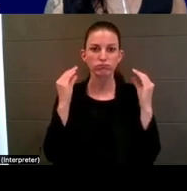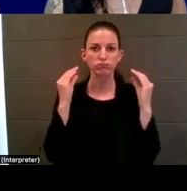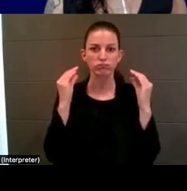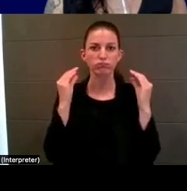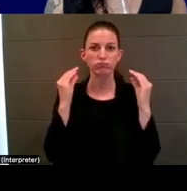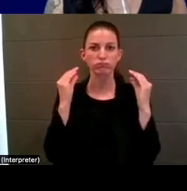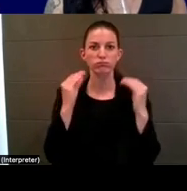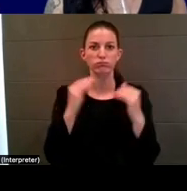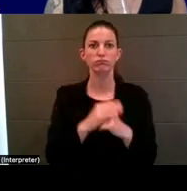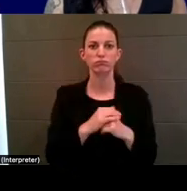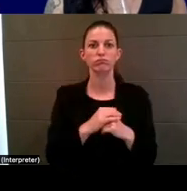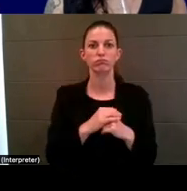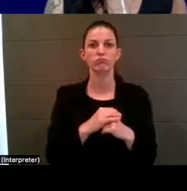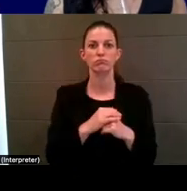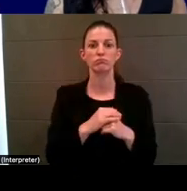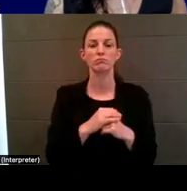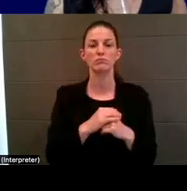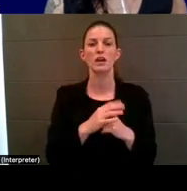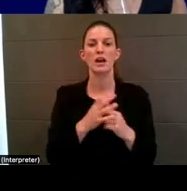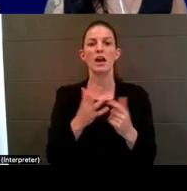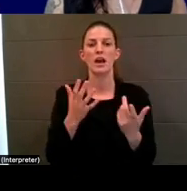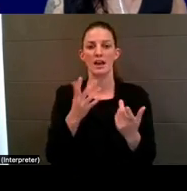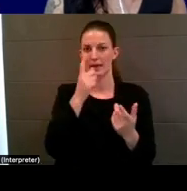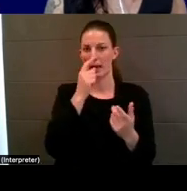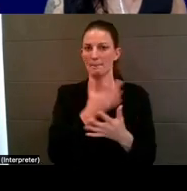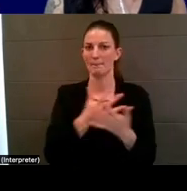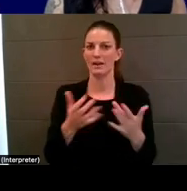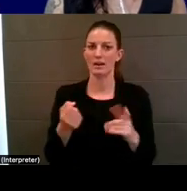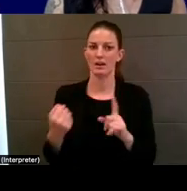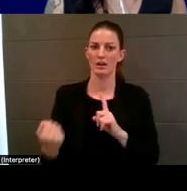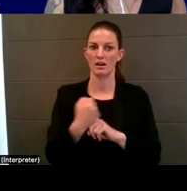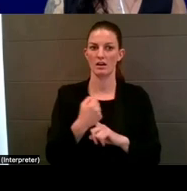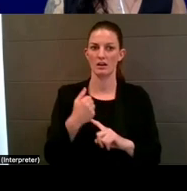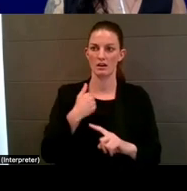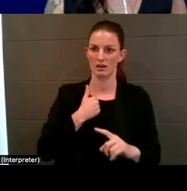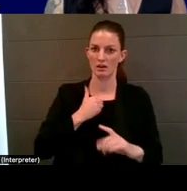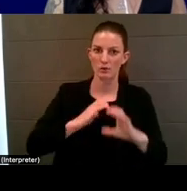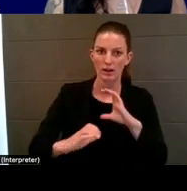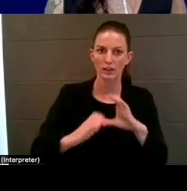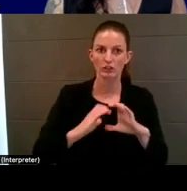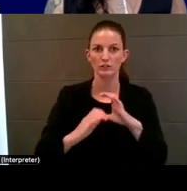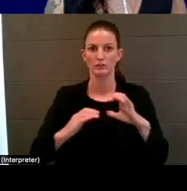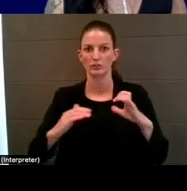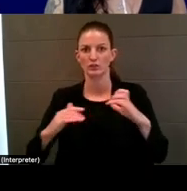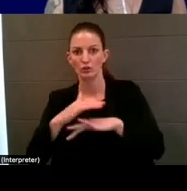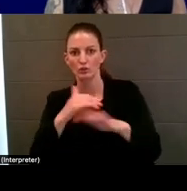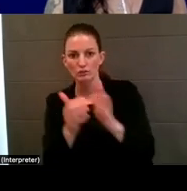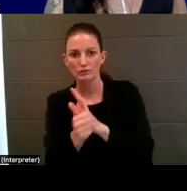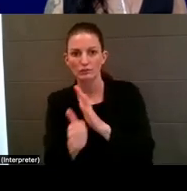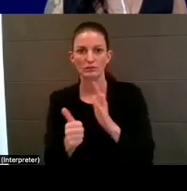significant effect on communication, socialization, motility, mobility, and daily living.